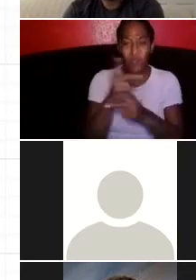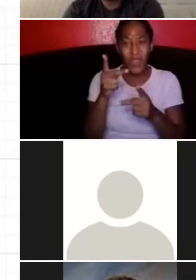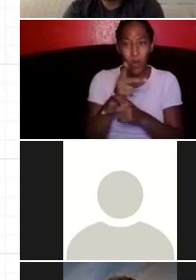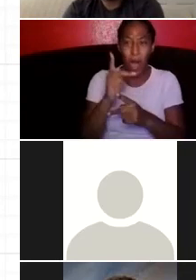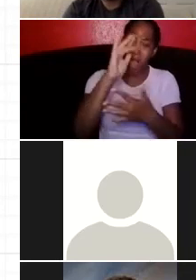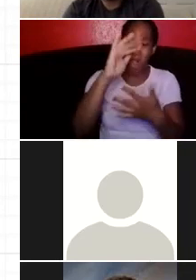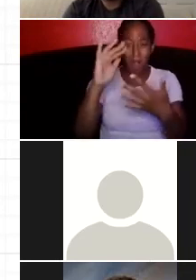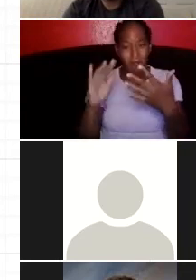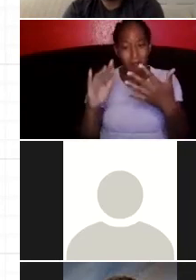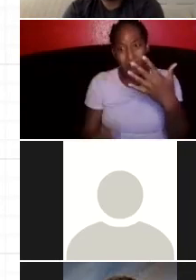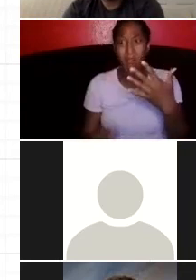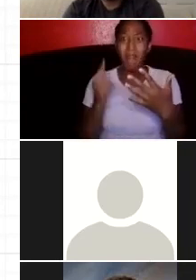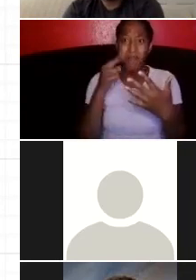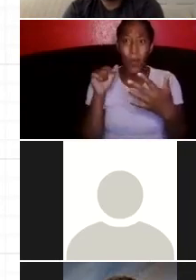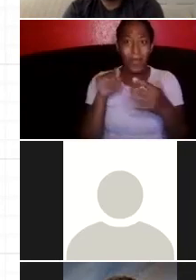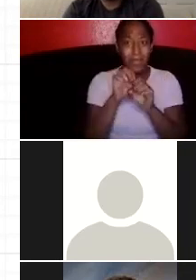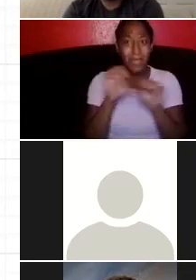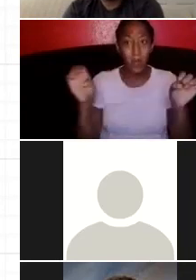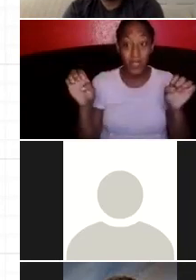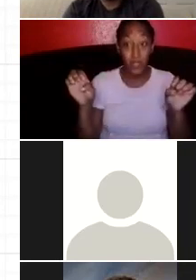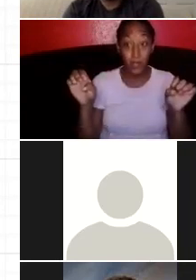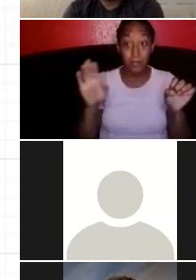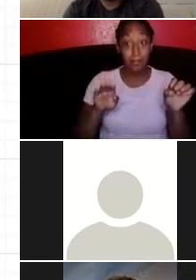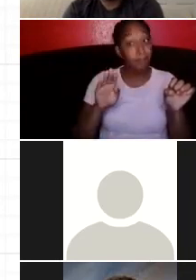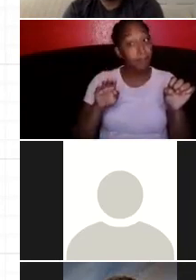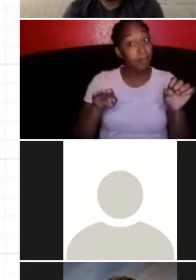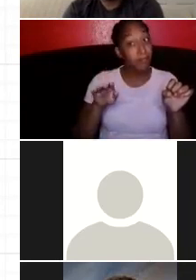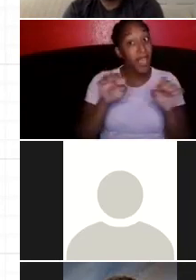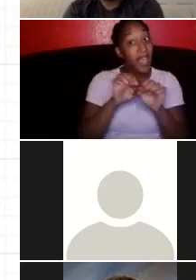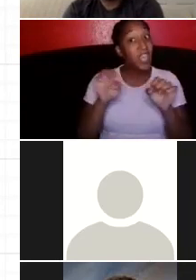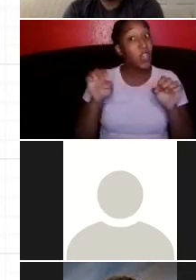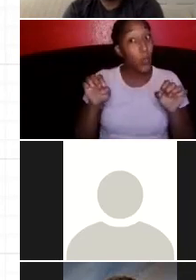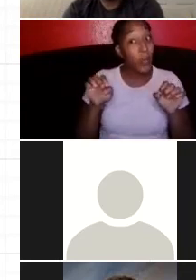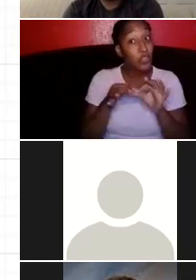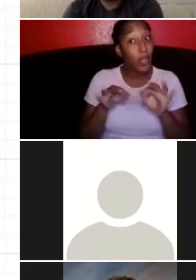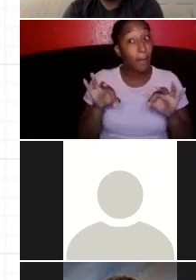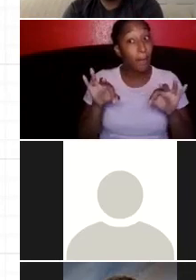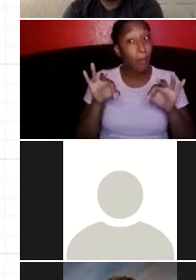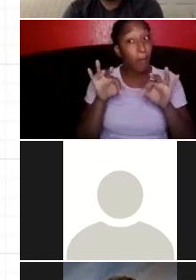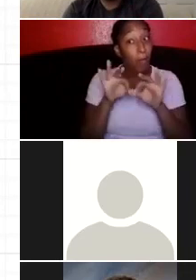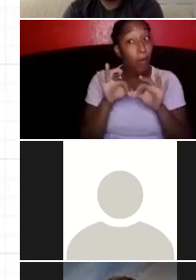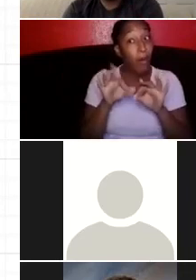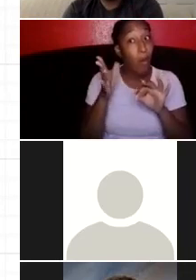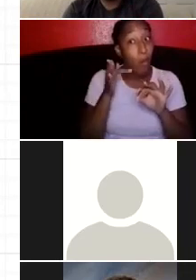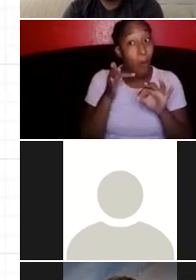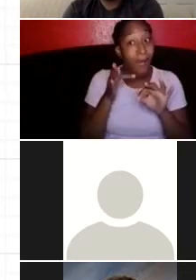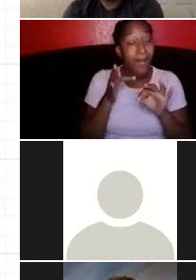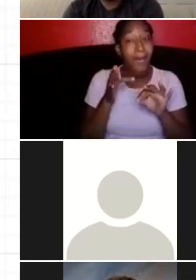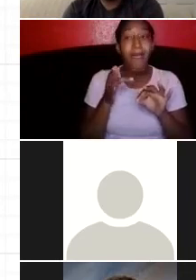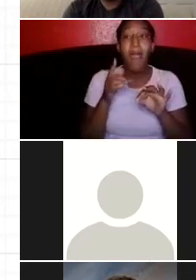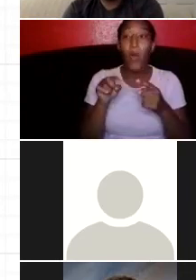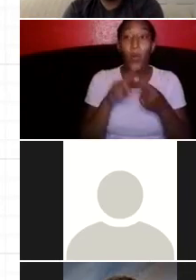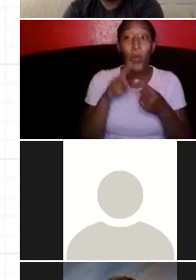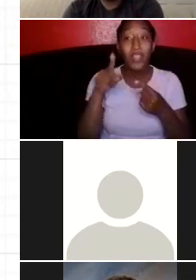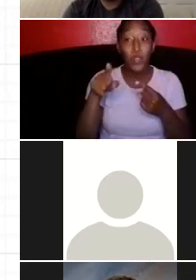very important benefit. The moment you step off planet Earth, you can't use this anymore